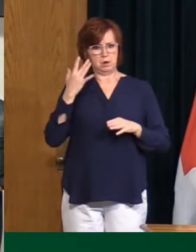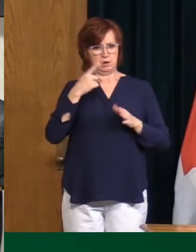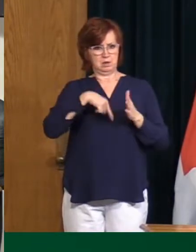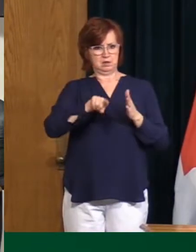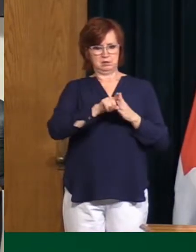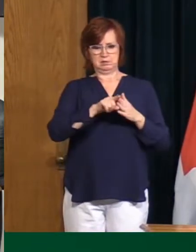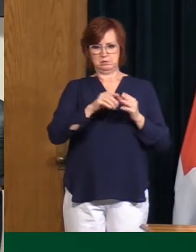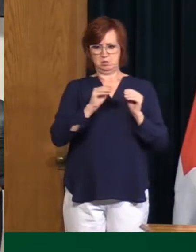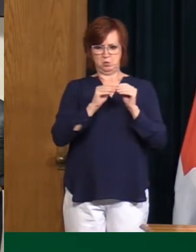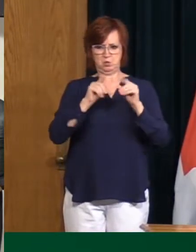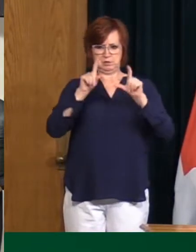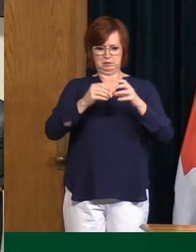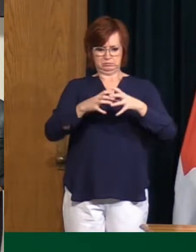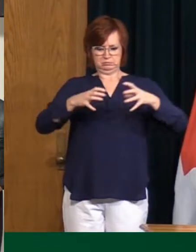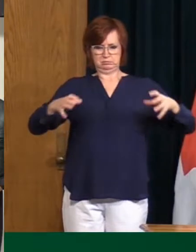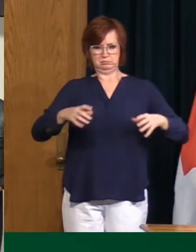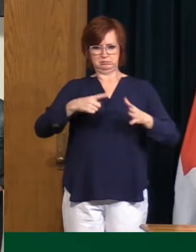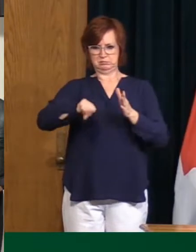till next